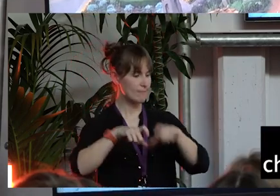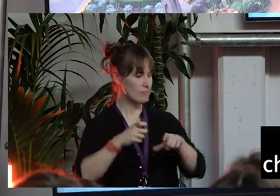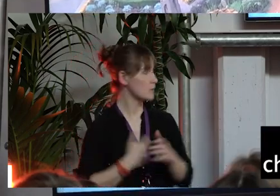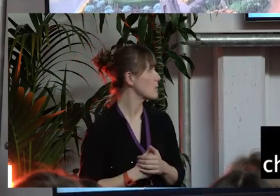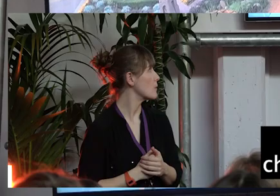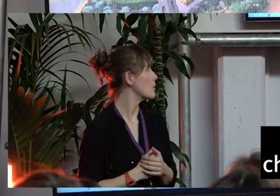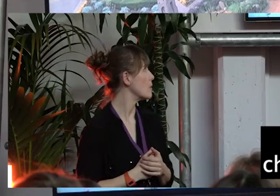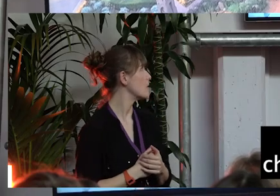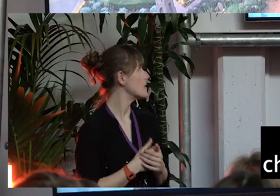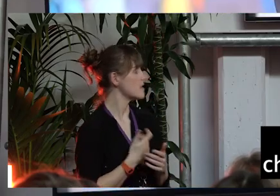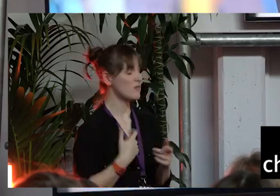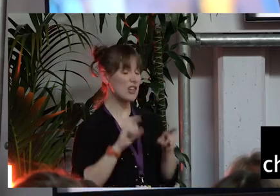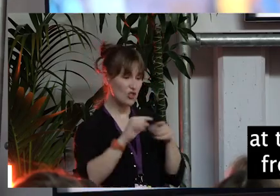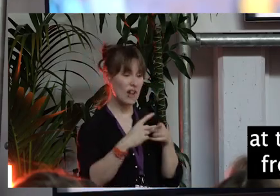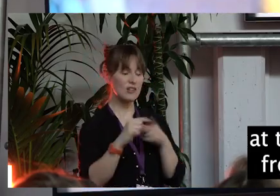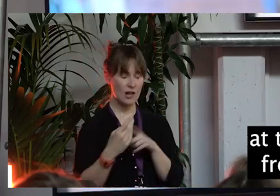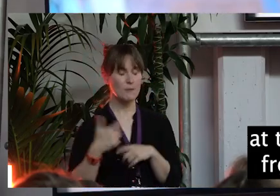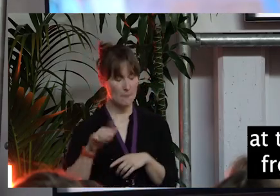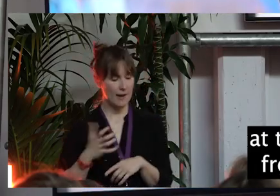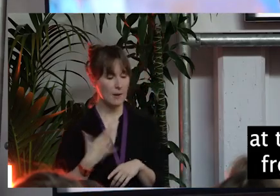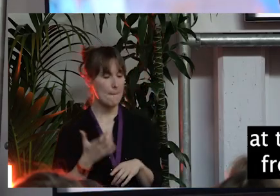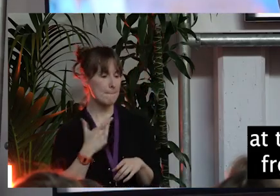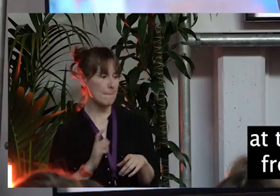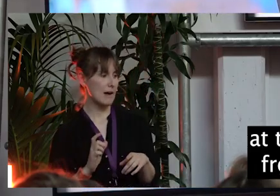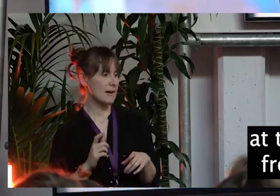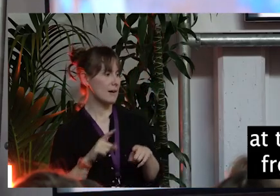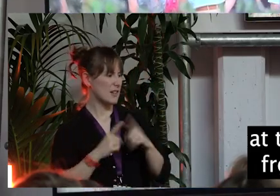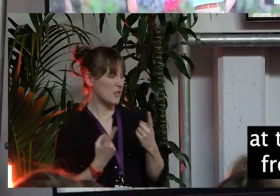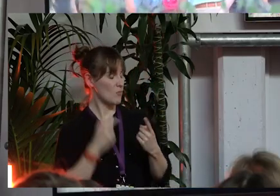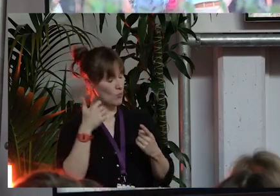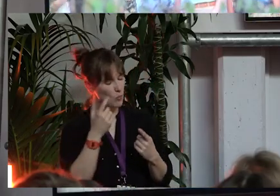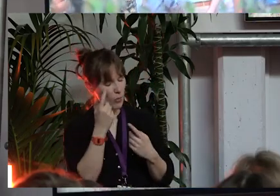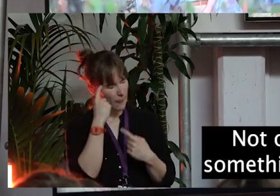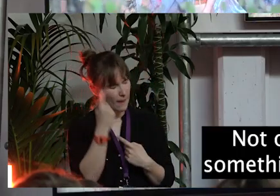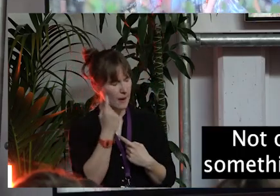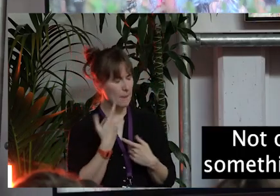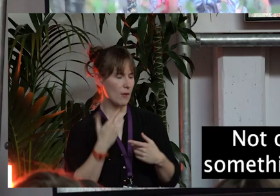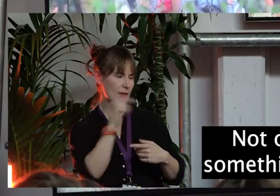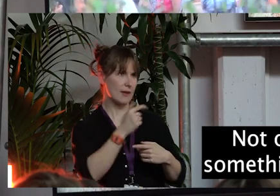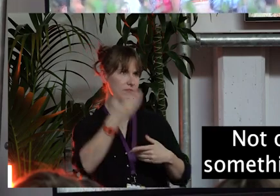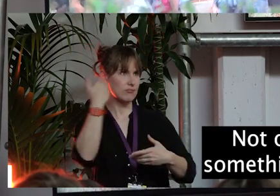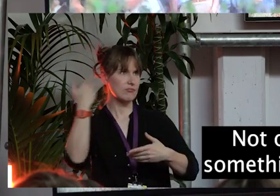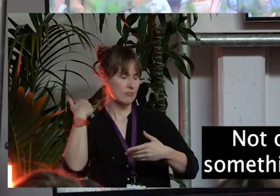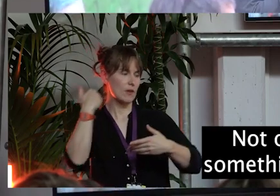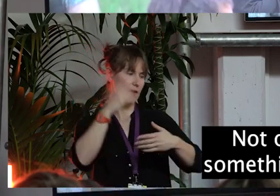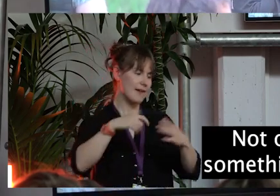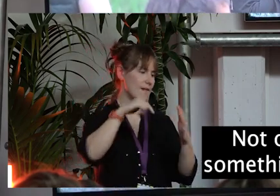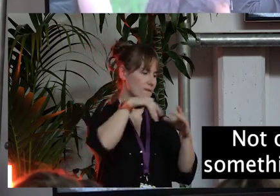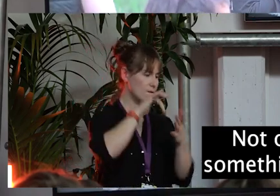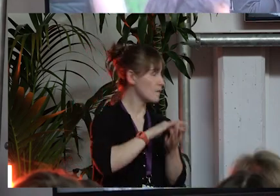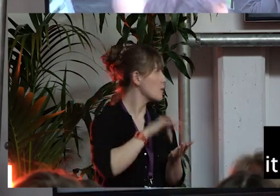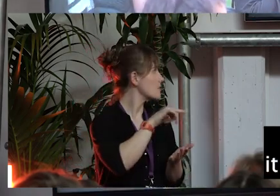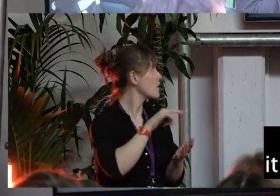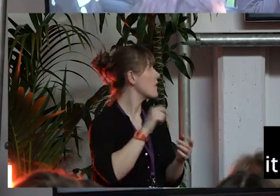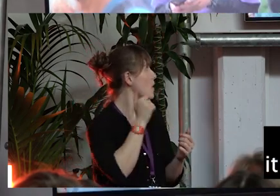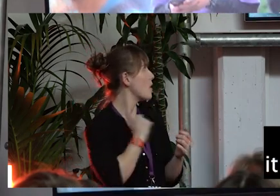is. It's not come without its challenges, but it's been right at the heart of our consideration from the very, very beginning. Not only is it meant that we've created something that's never been done